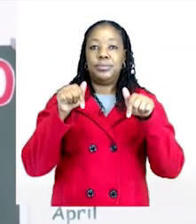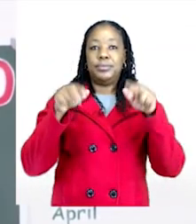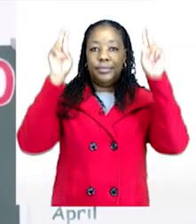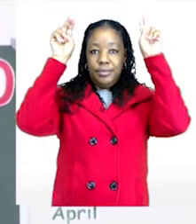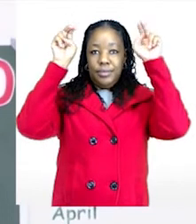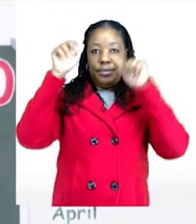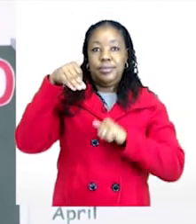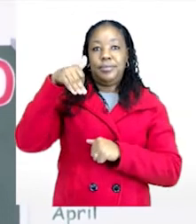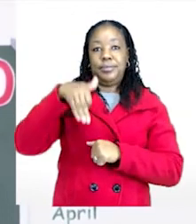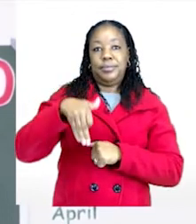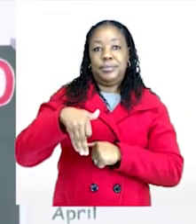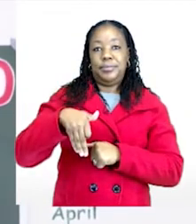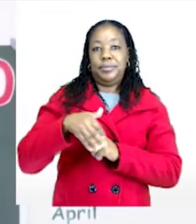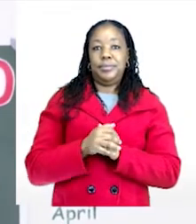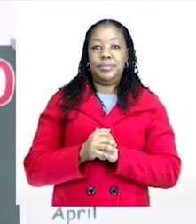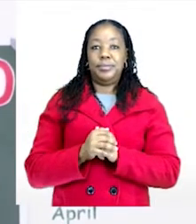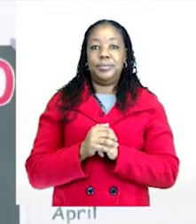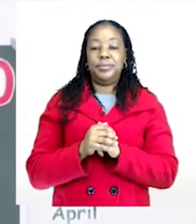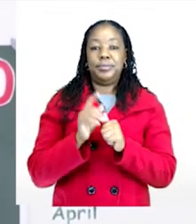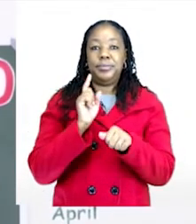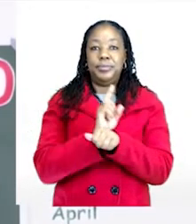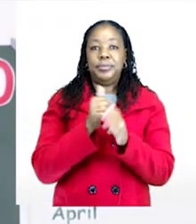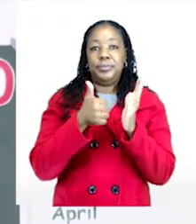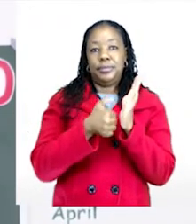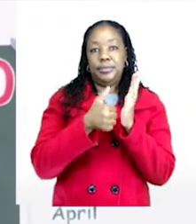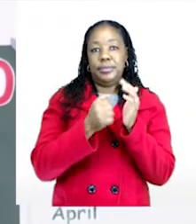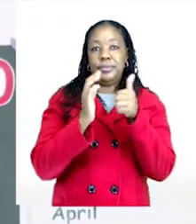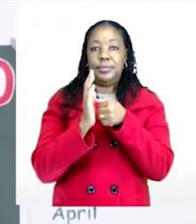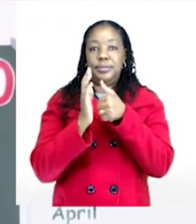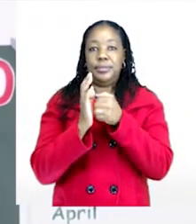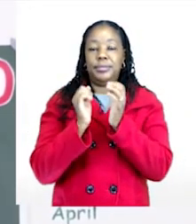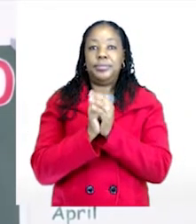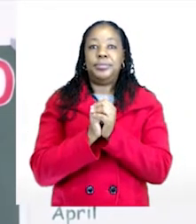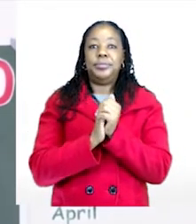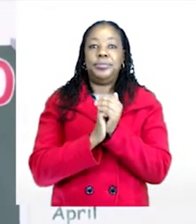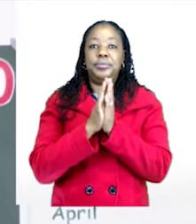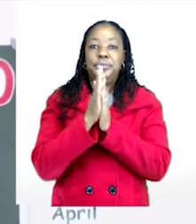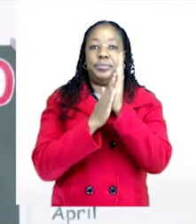Namibia. Let's sanitize our hands.